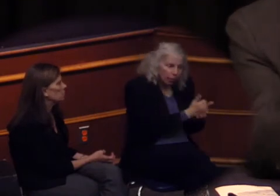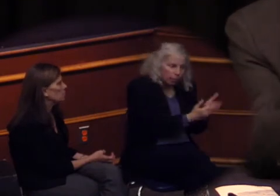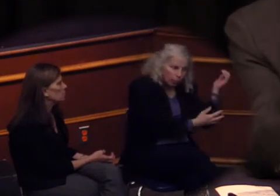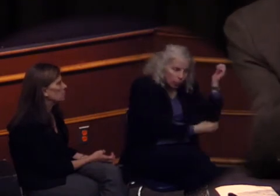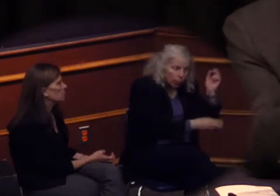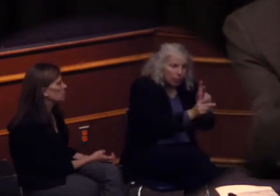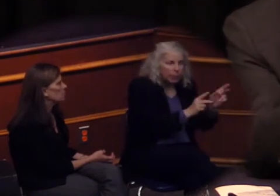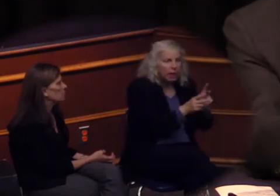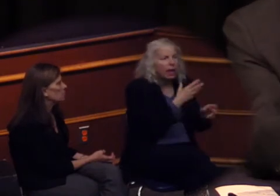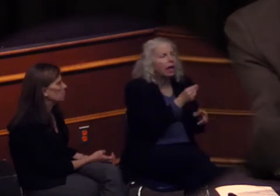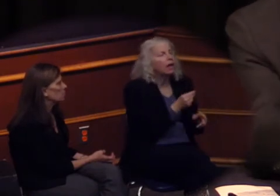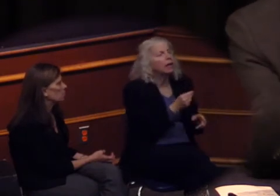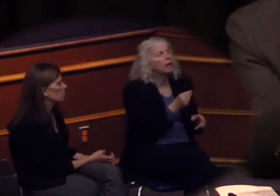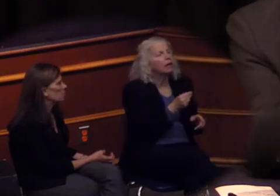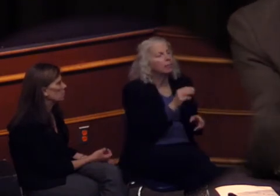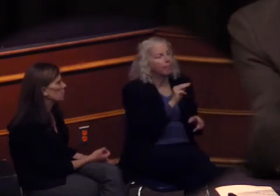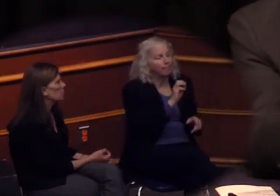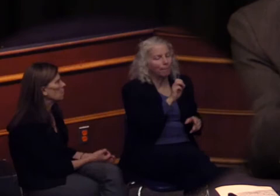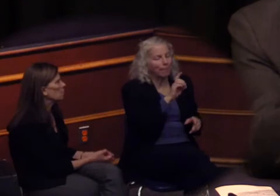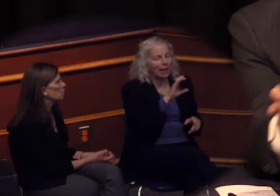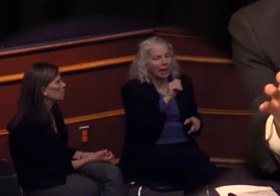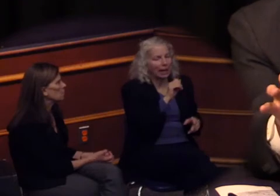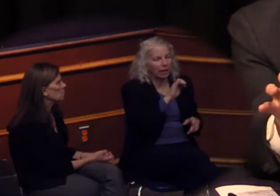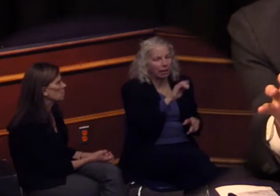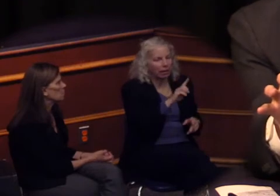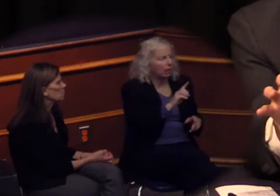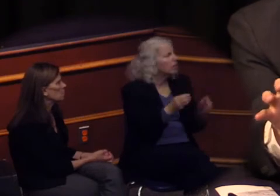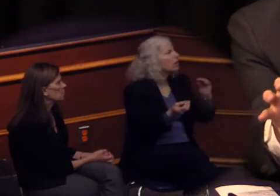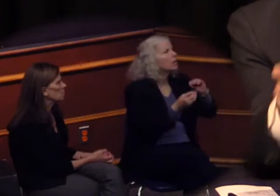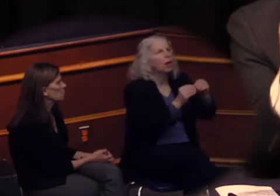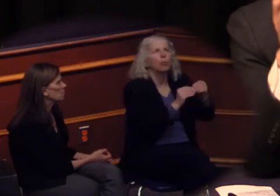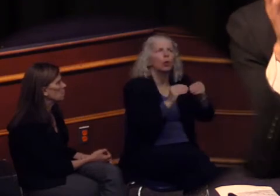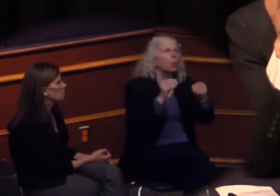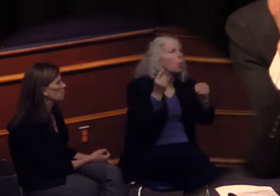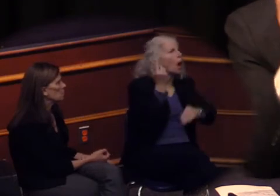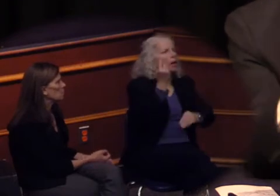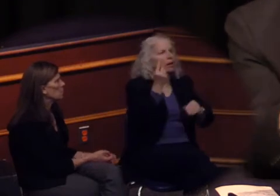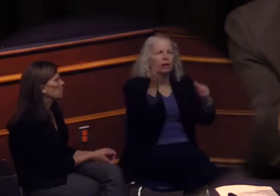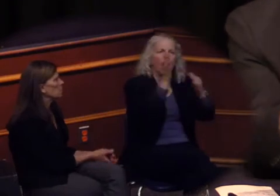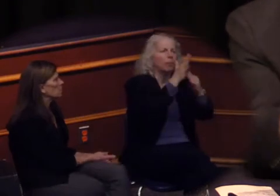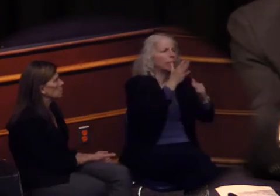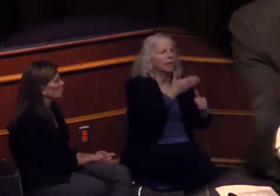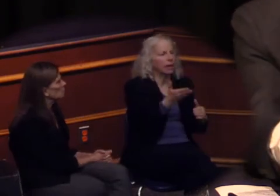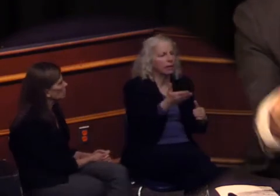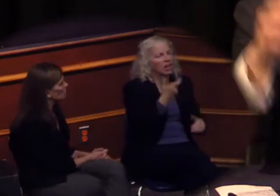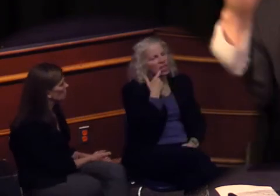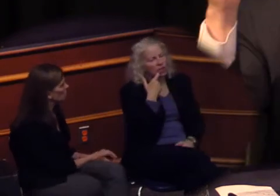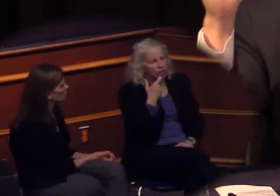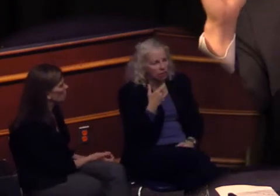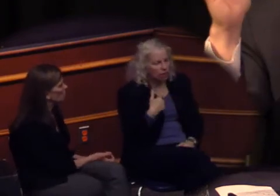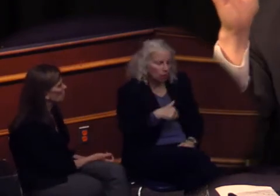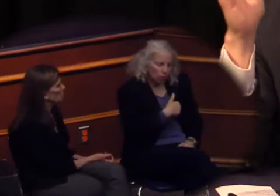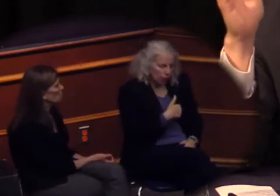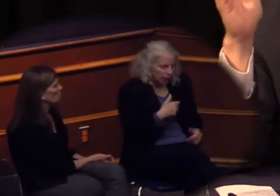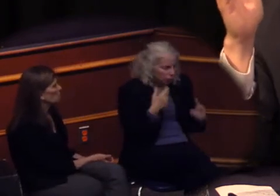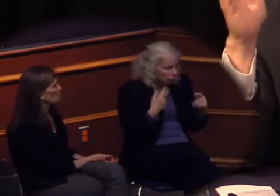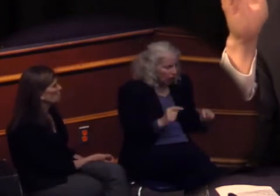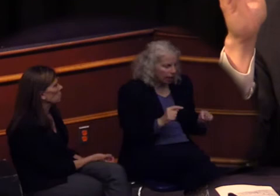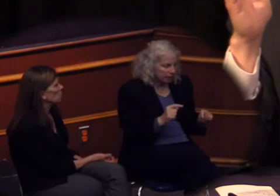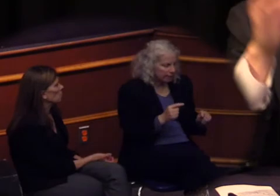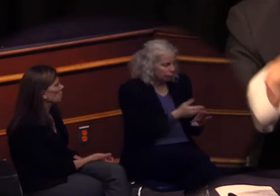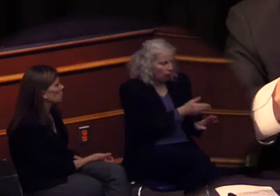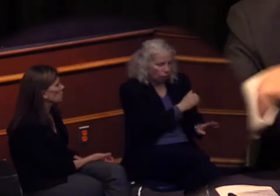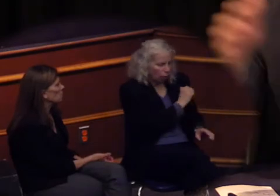one health condition of our members was addiction of any health condition. We tried all kinds of new things. We lifted all prior authorization